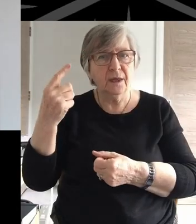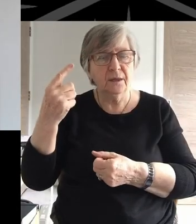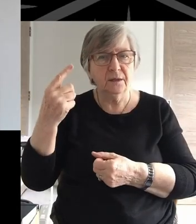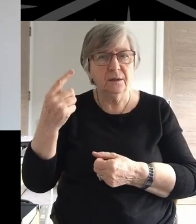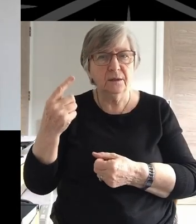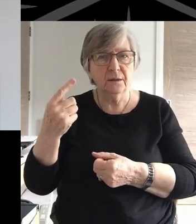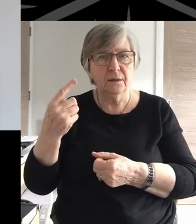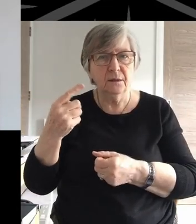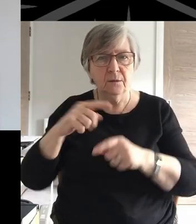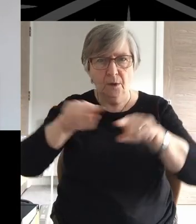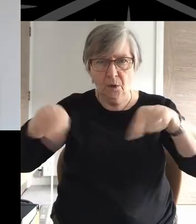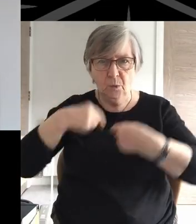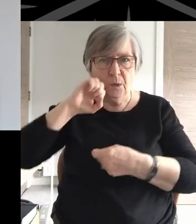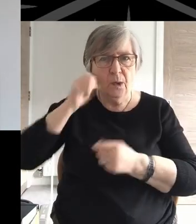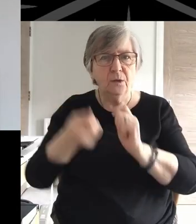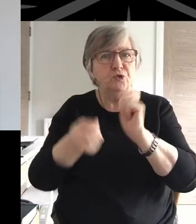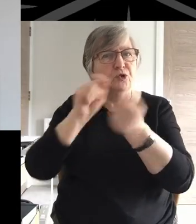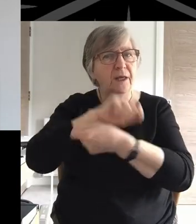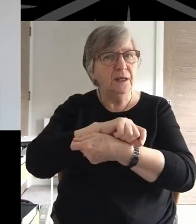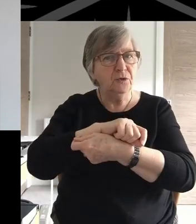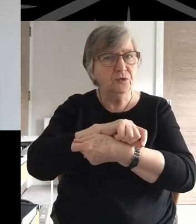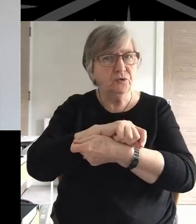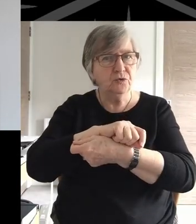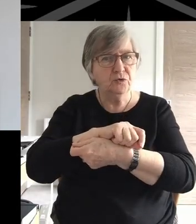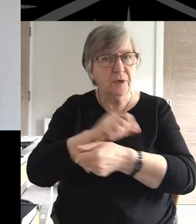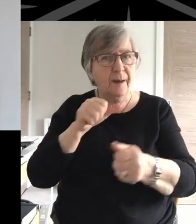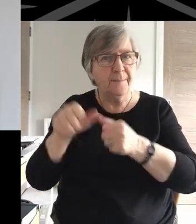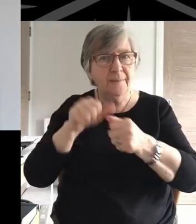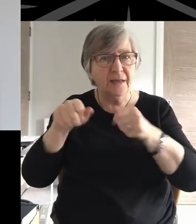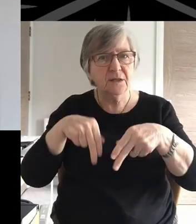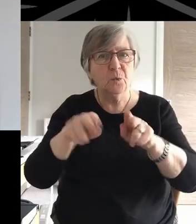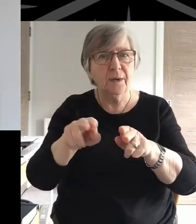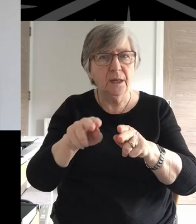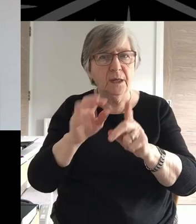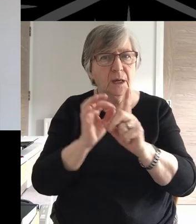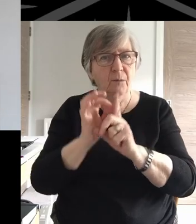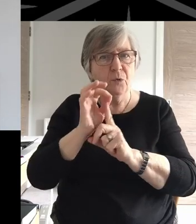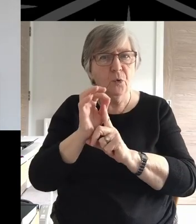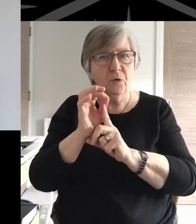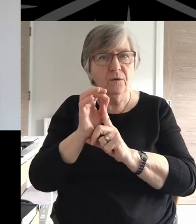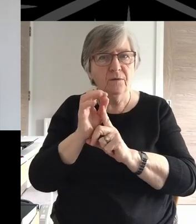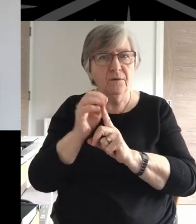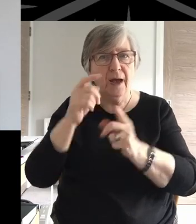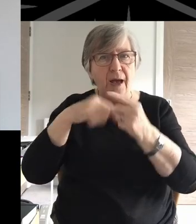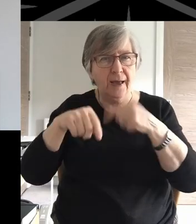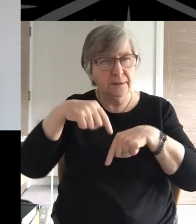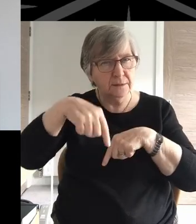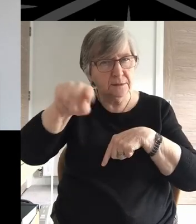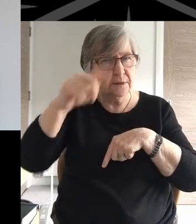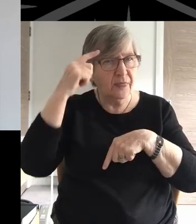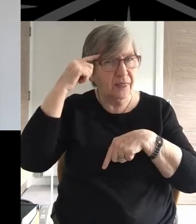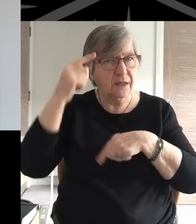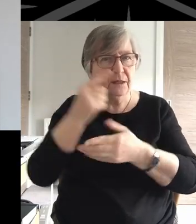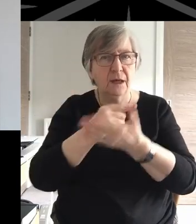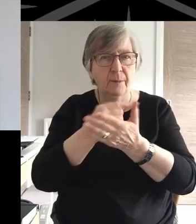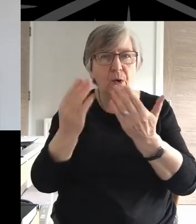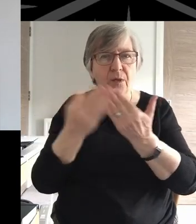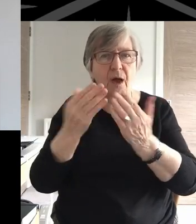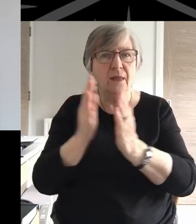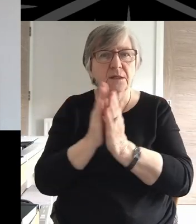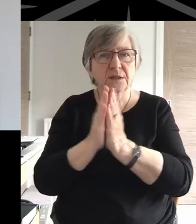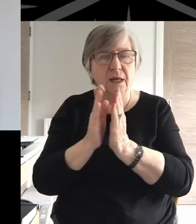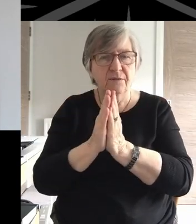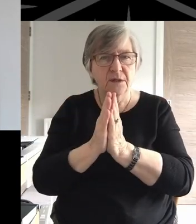would change for the better, and that we would go into the rest of the services this week with a